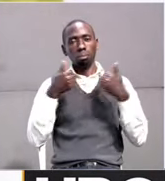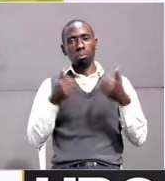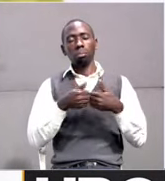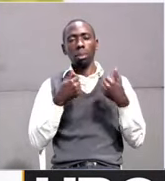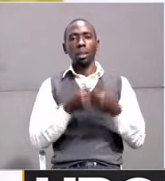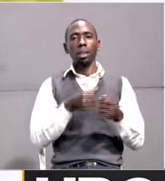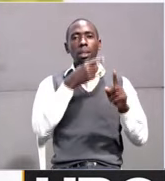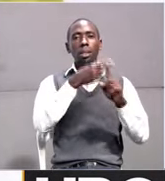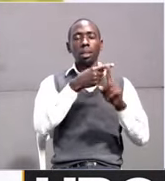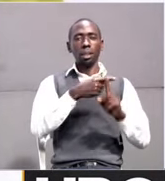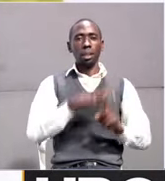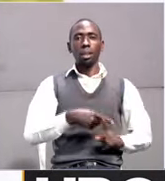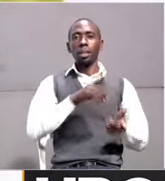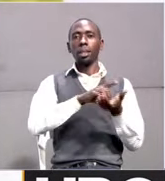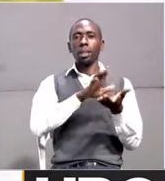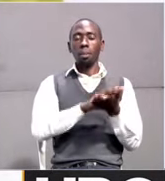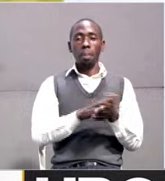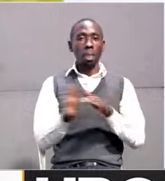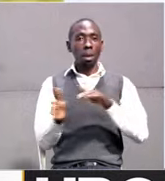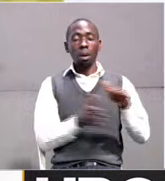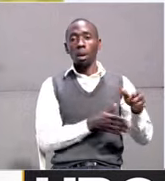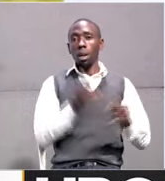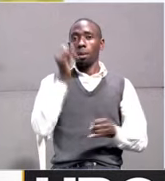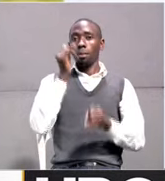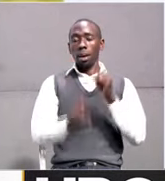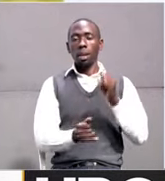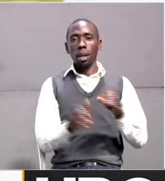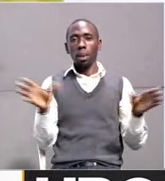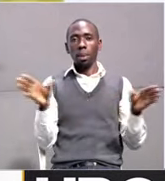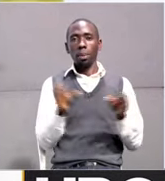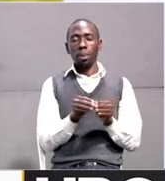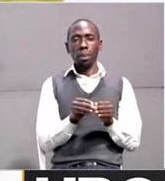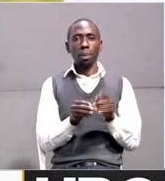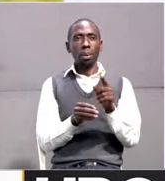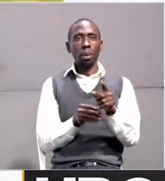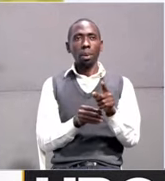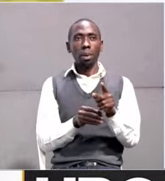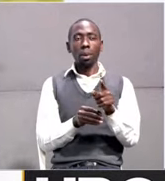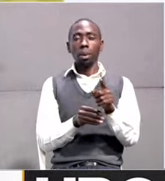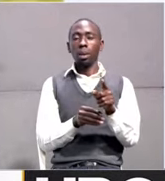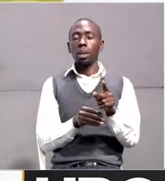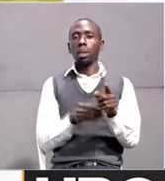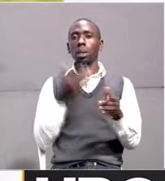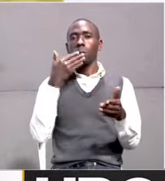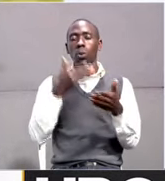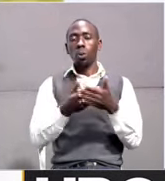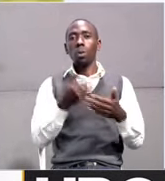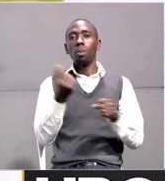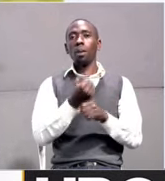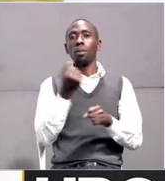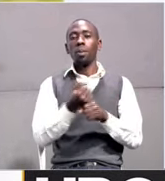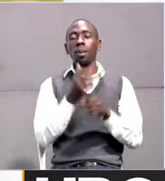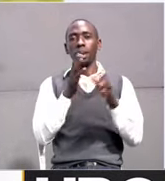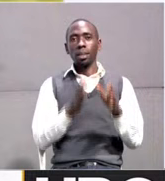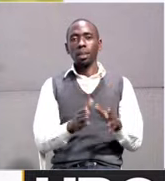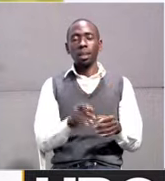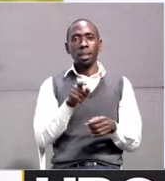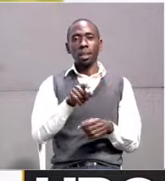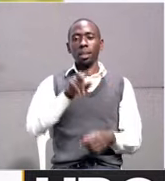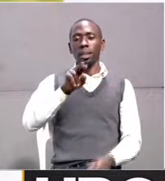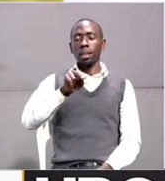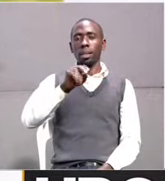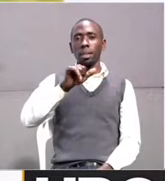the Chibaro. Now finally we have gone to the really the good performers. This is